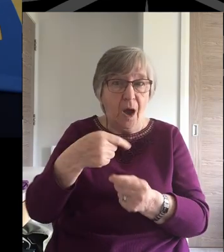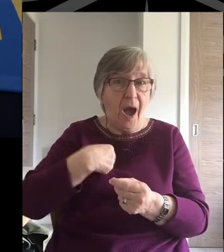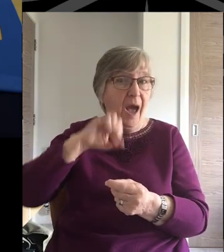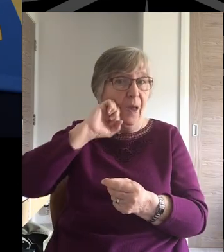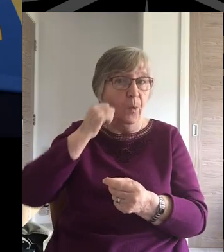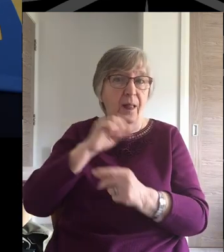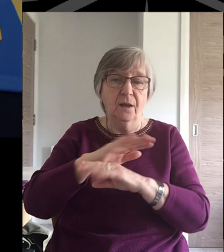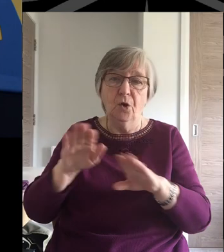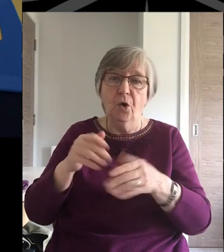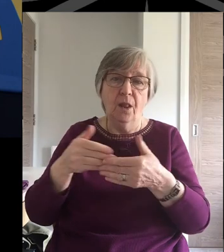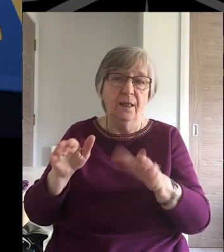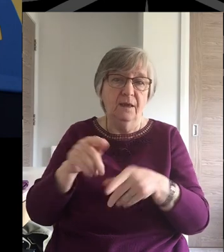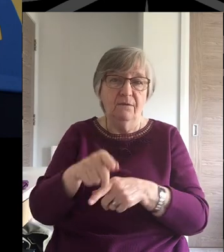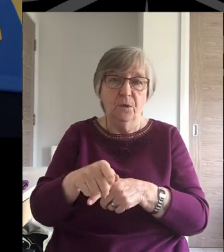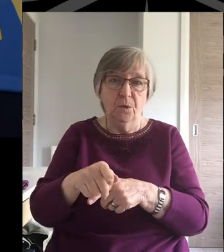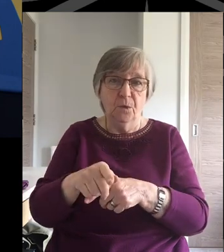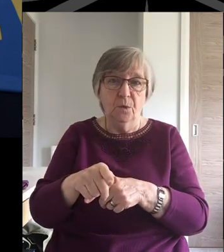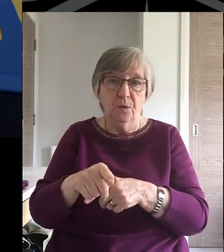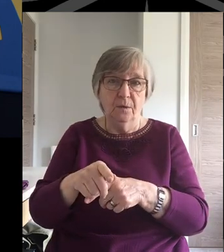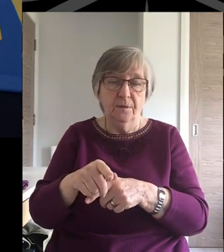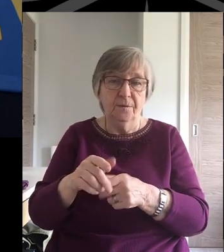And so on.